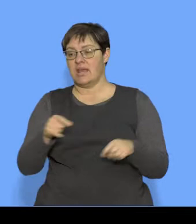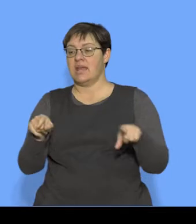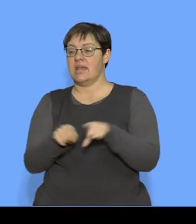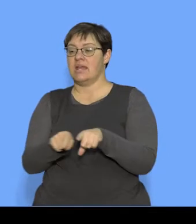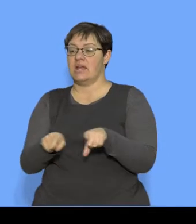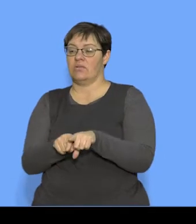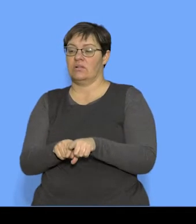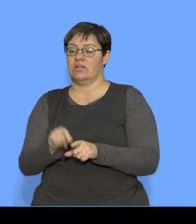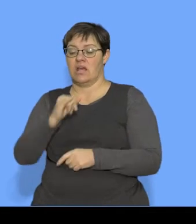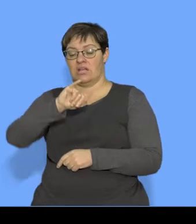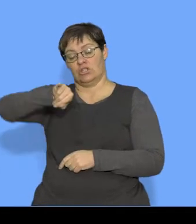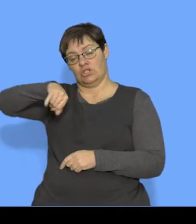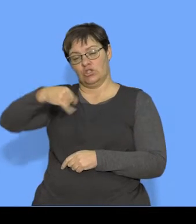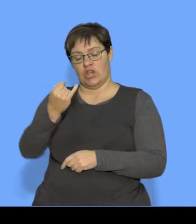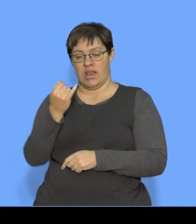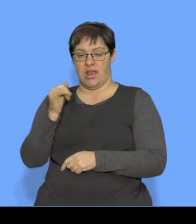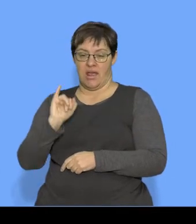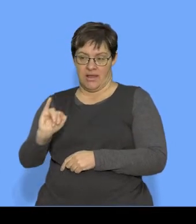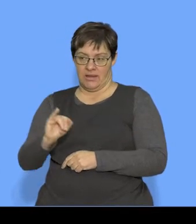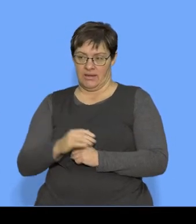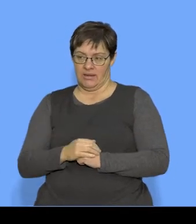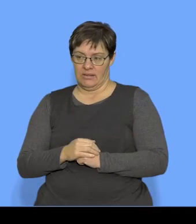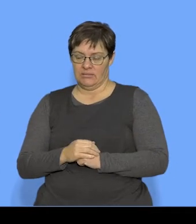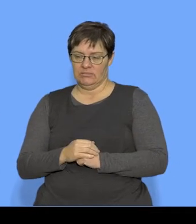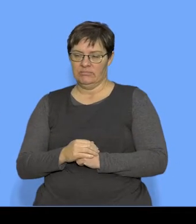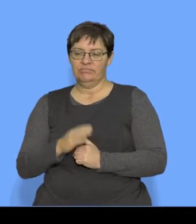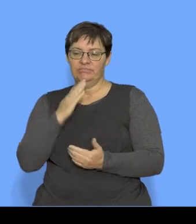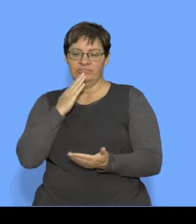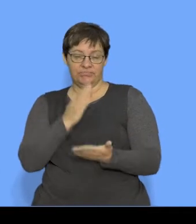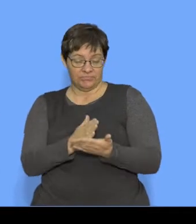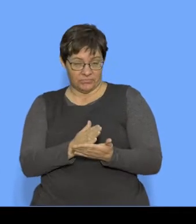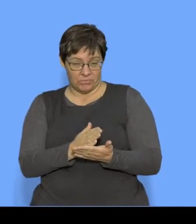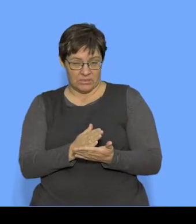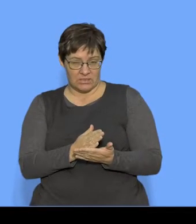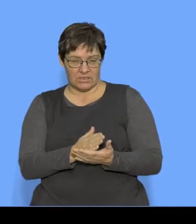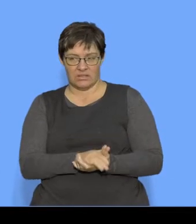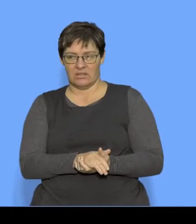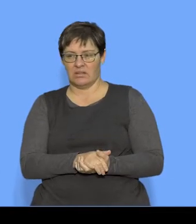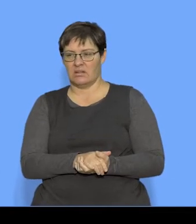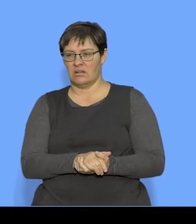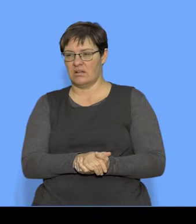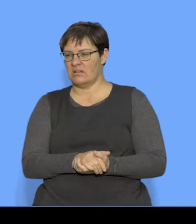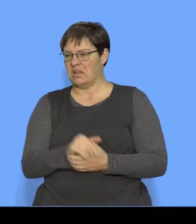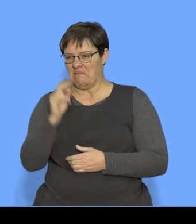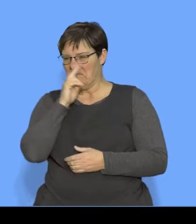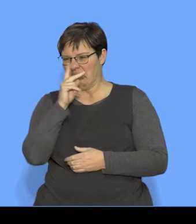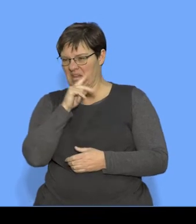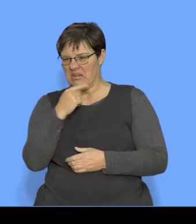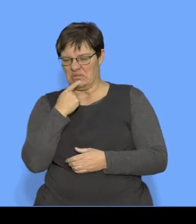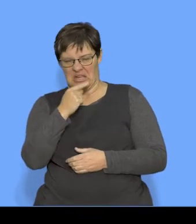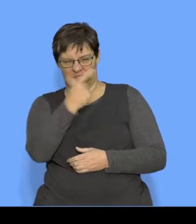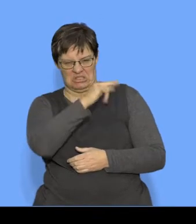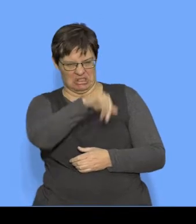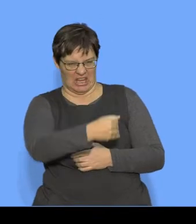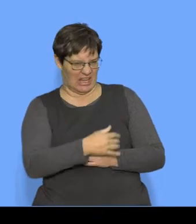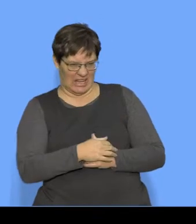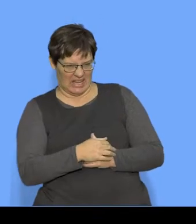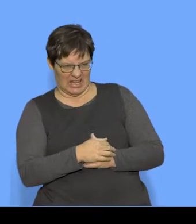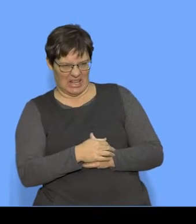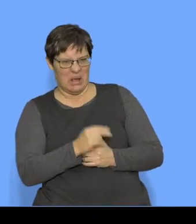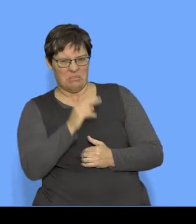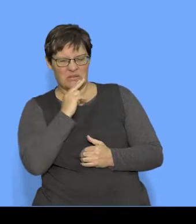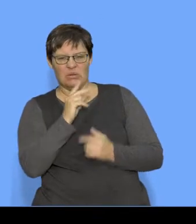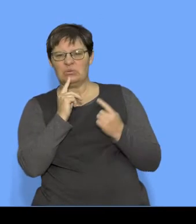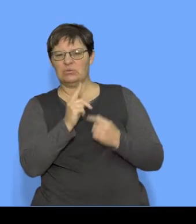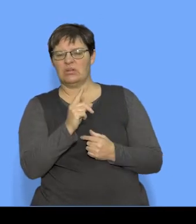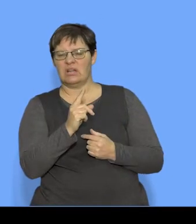is equals to JI. I promise you, saying this GJ is really a very funny thing to say, because